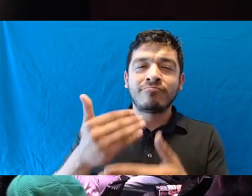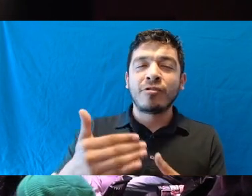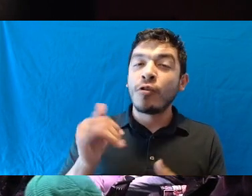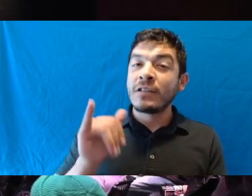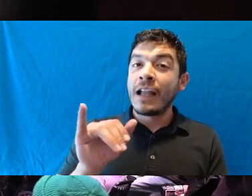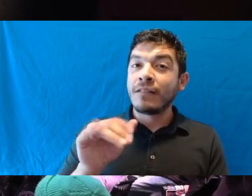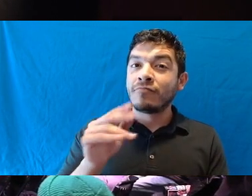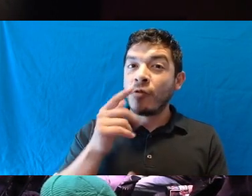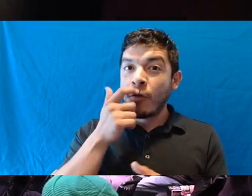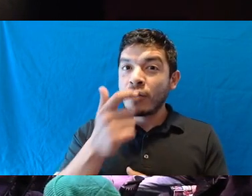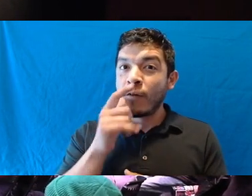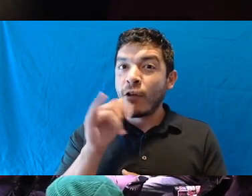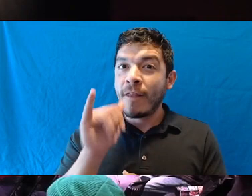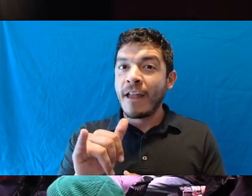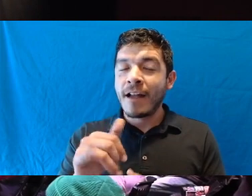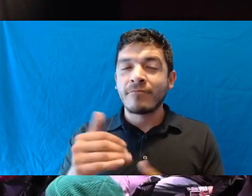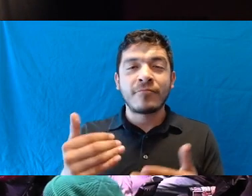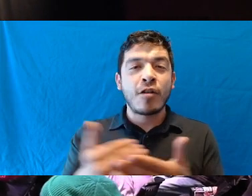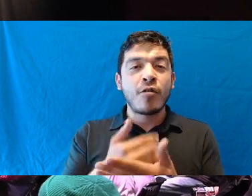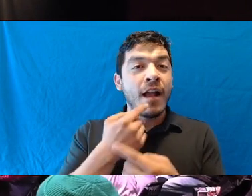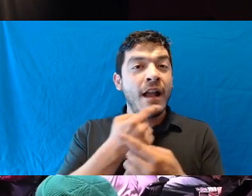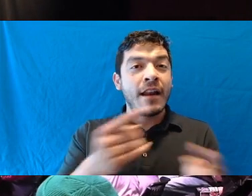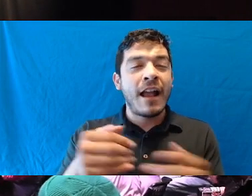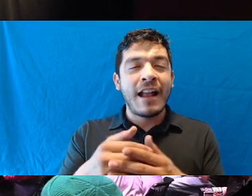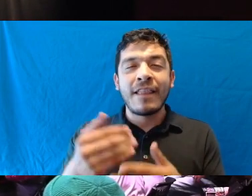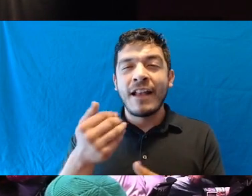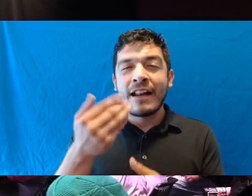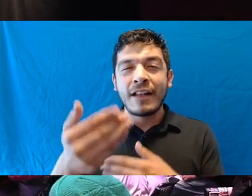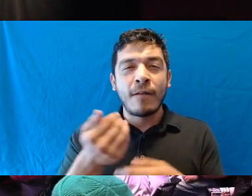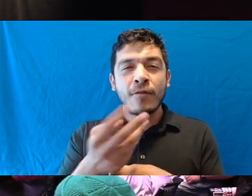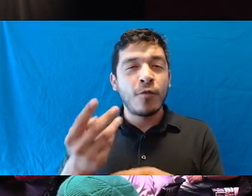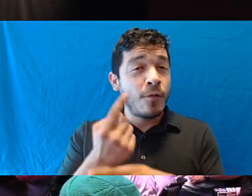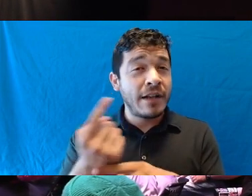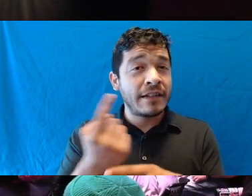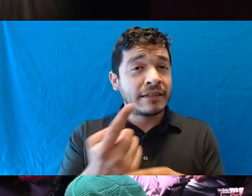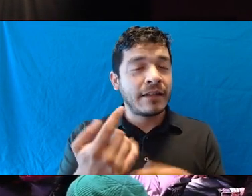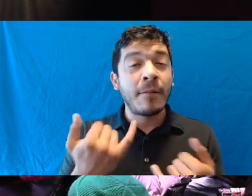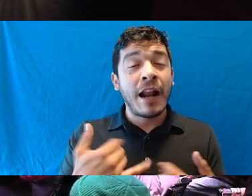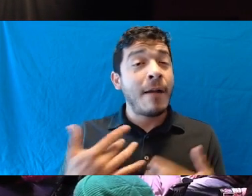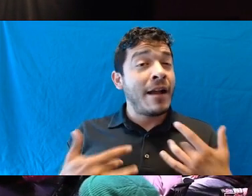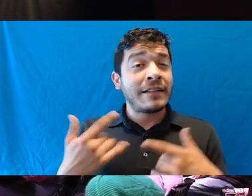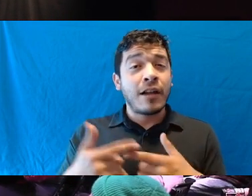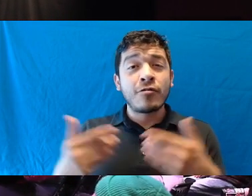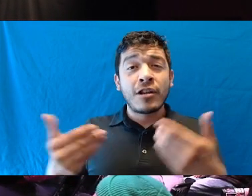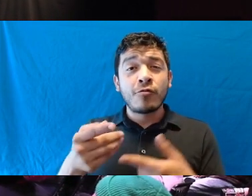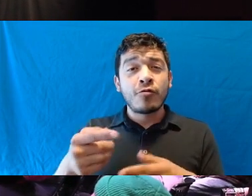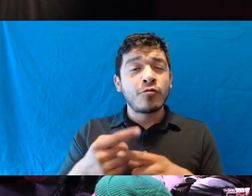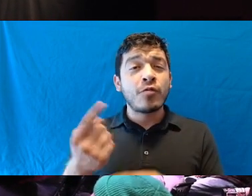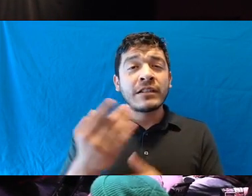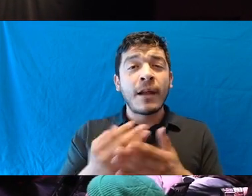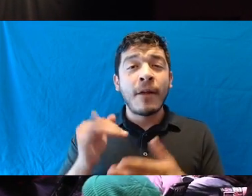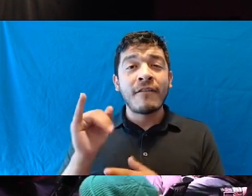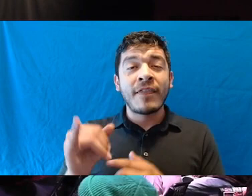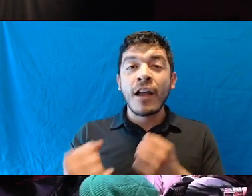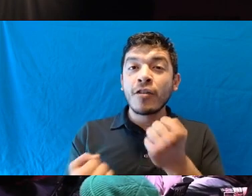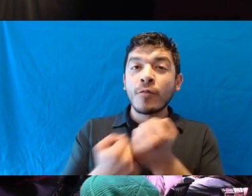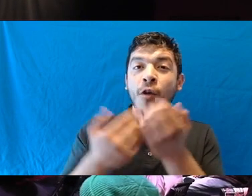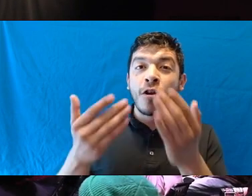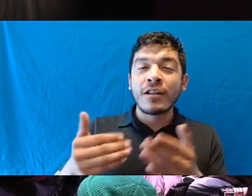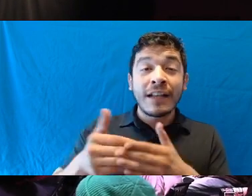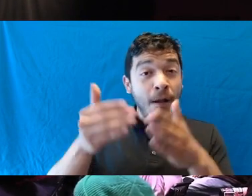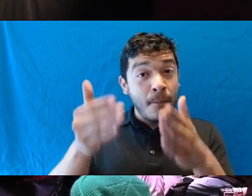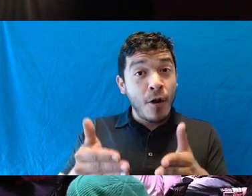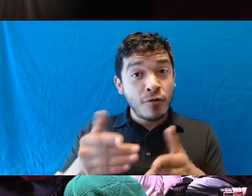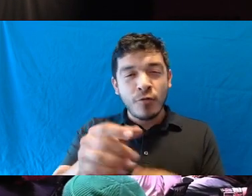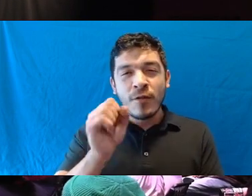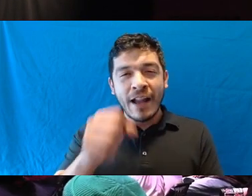announcement in the coming weeks. But now I'm really excited to introduce you to some of the champions in person so that you put faces to the programming